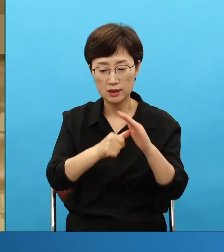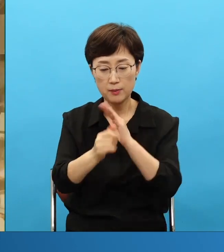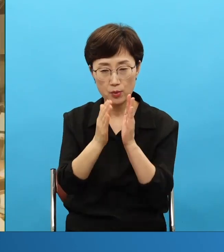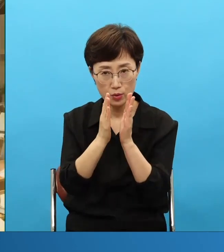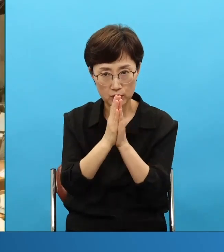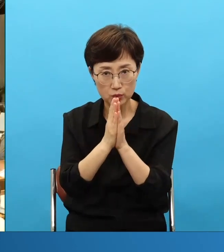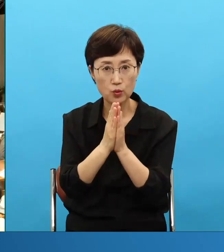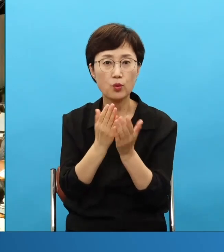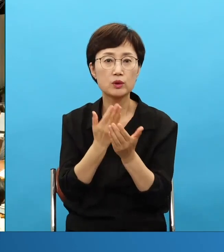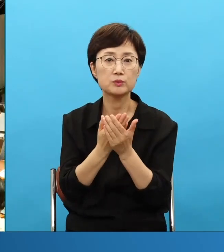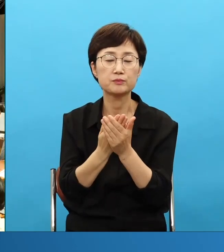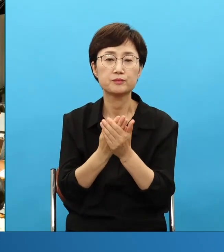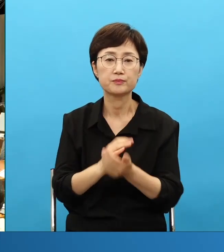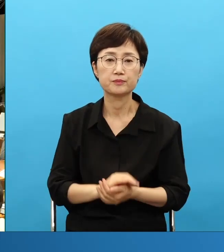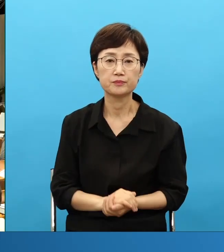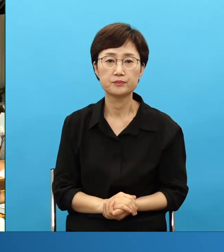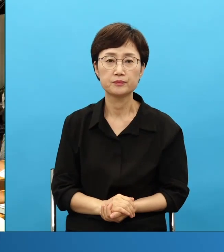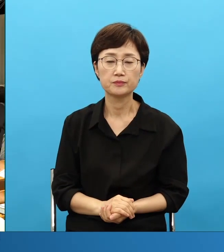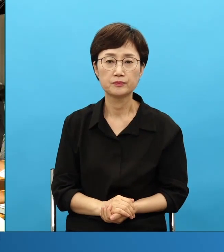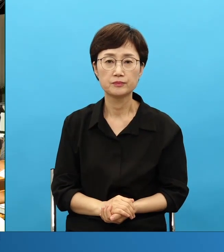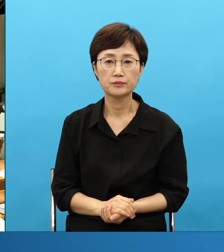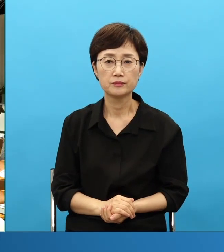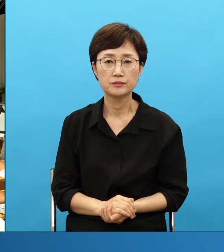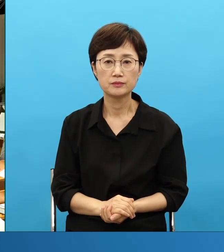representative prayer.